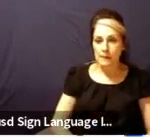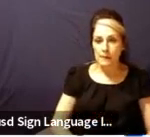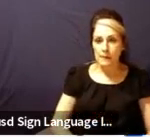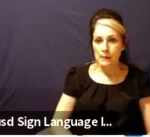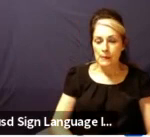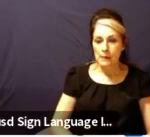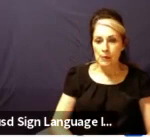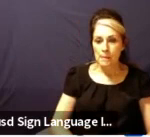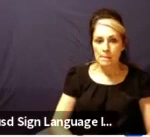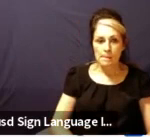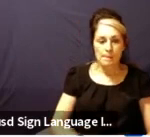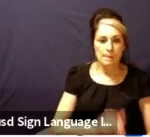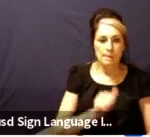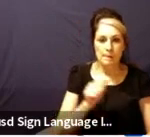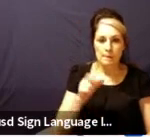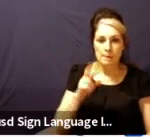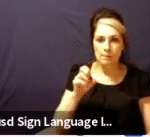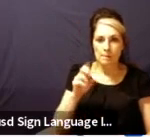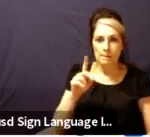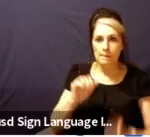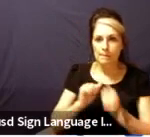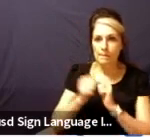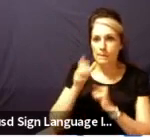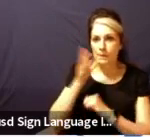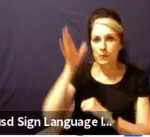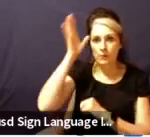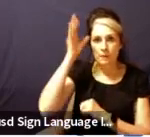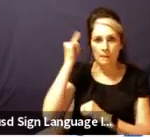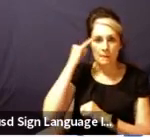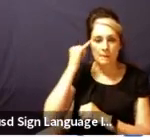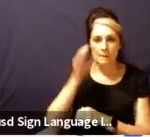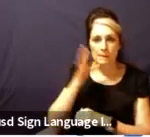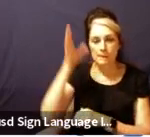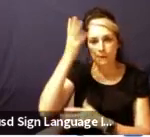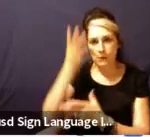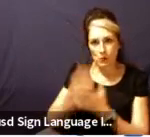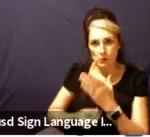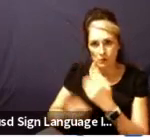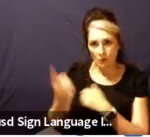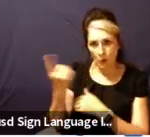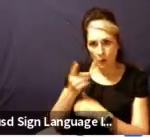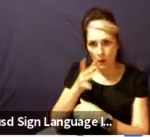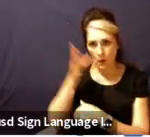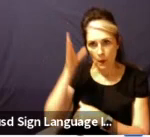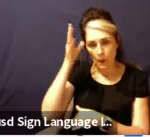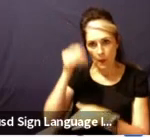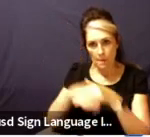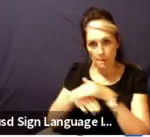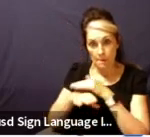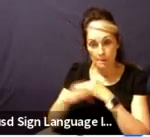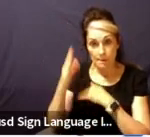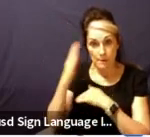Erin, how does the parent know if they're missing something in the parent portal?